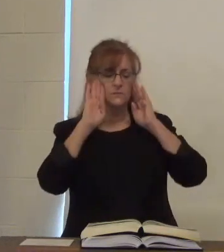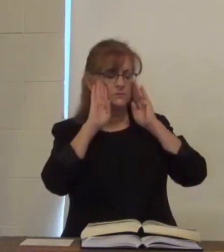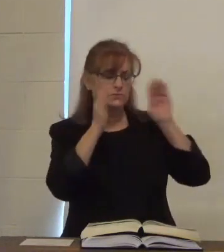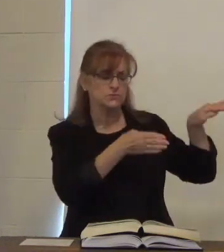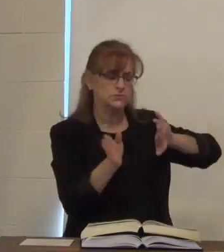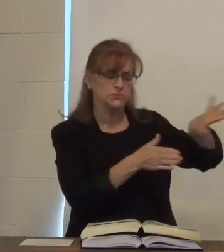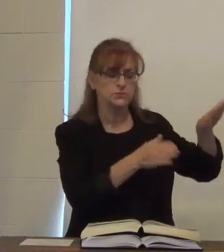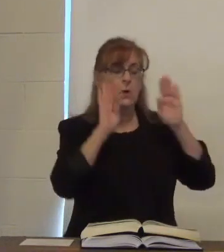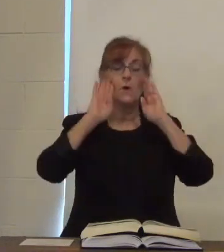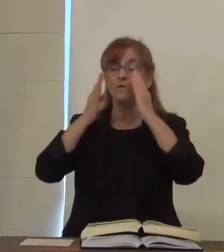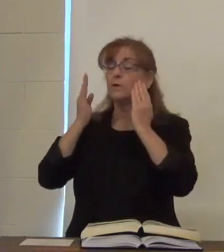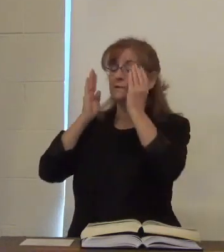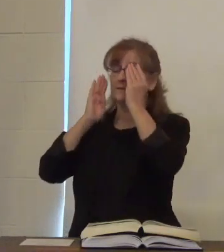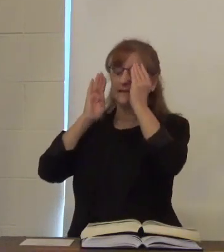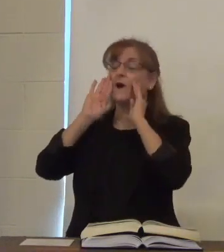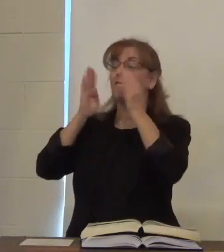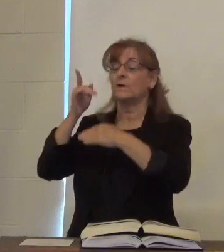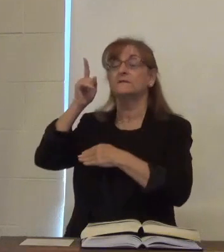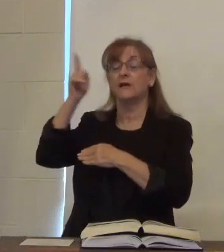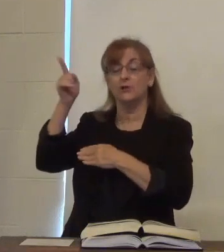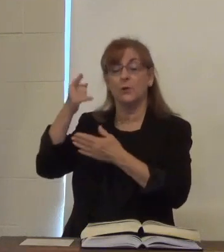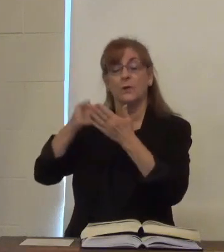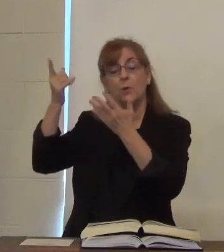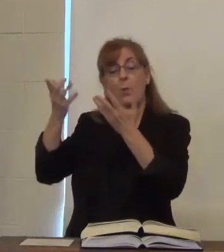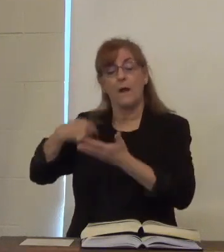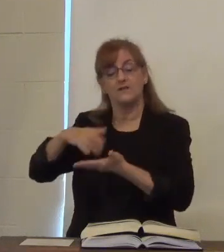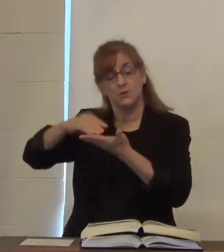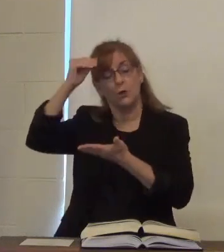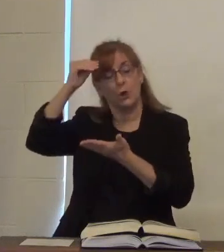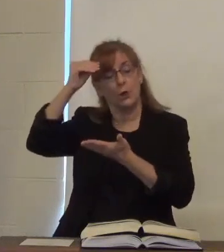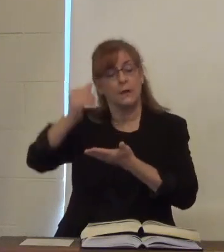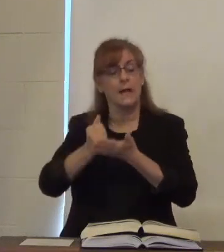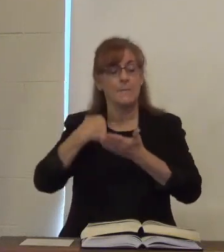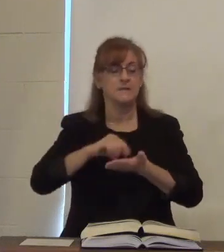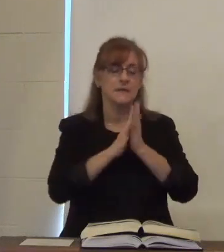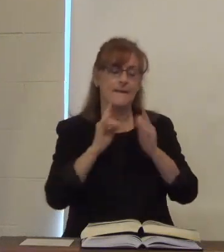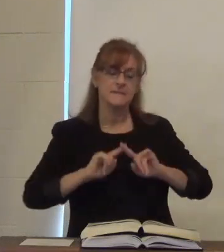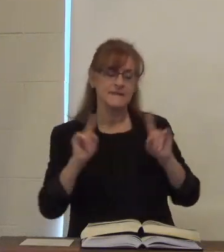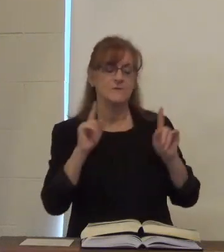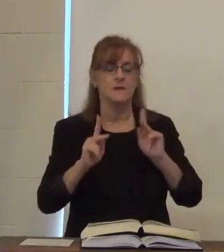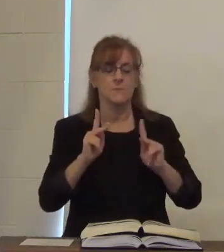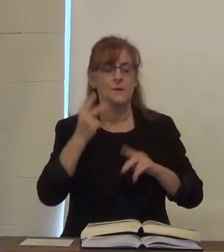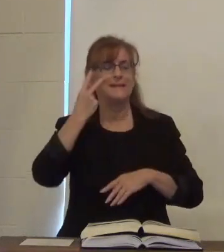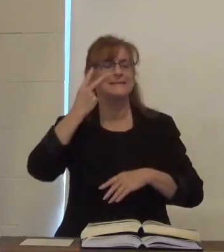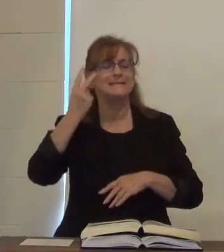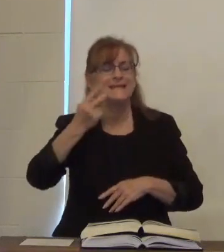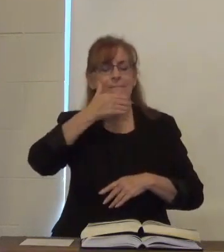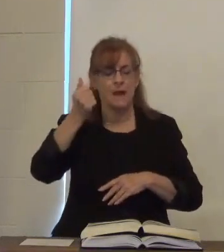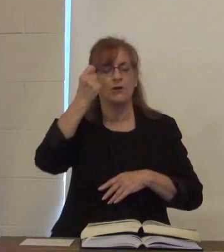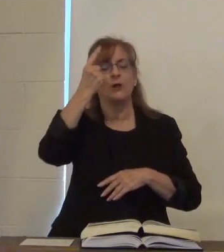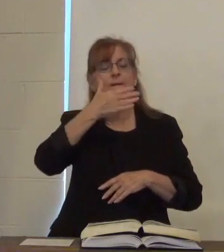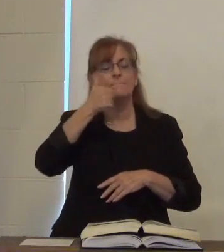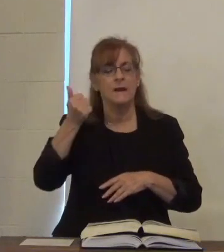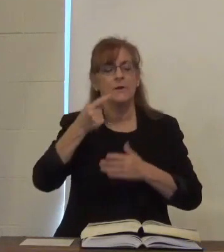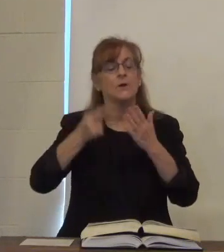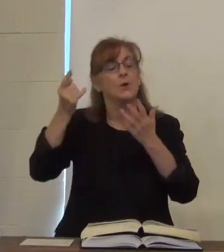focus on what you would have us to learn. Help us to be different and to be able to see and to understand what